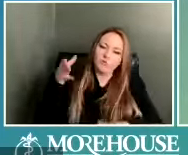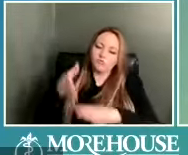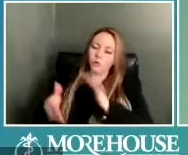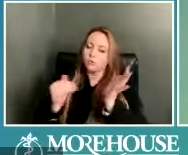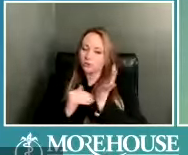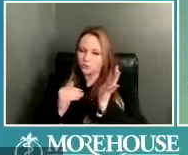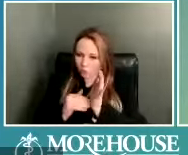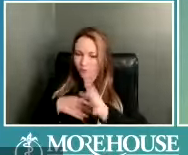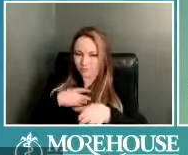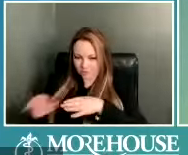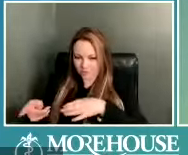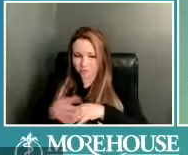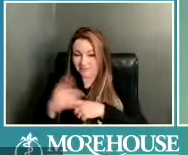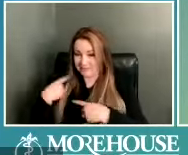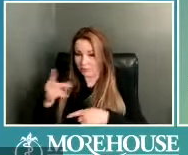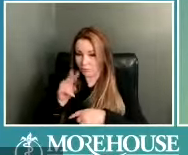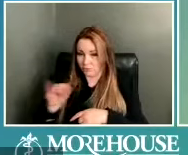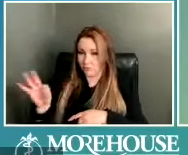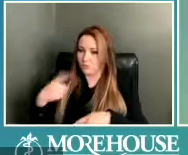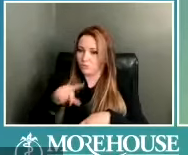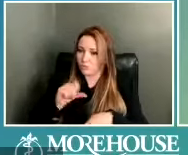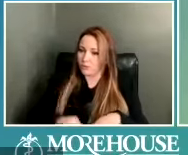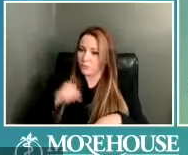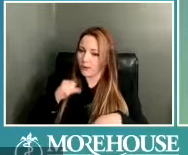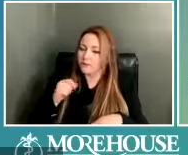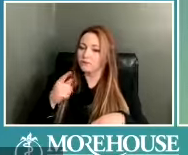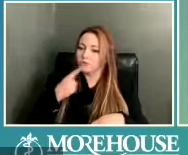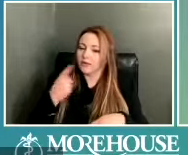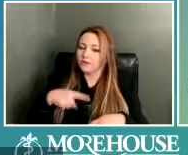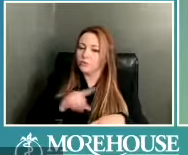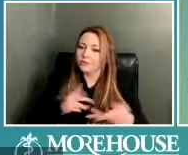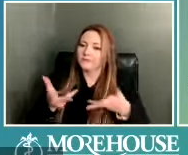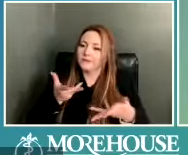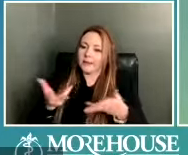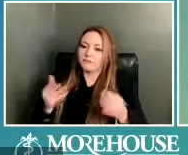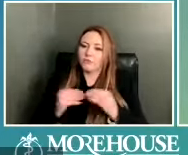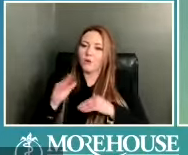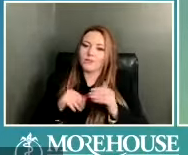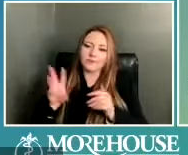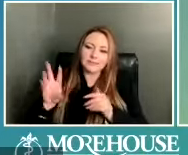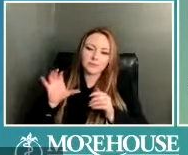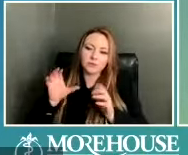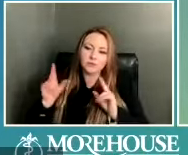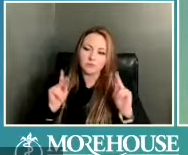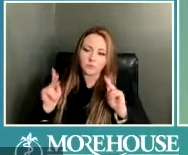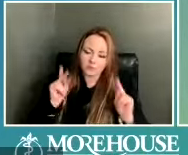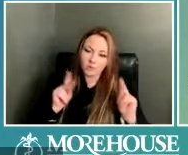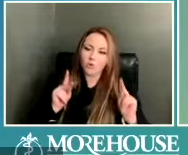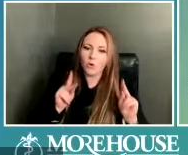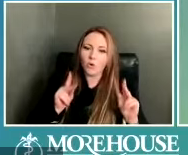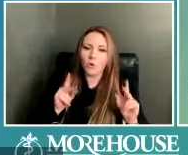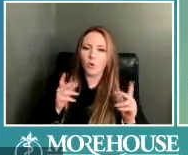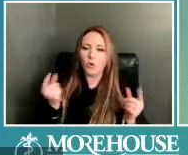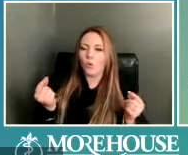that 2009 period, we are proud to say that we have engaged over 600 individuals who have gone on to